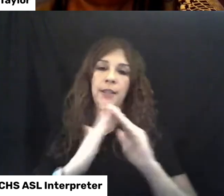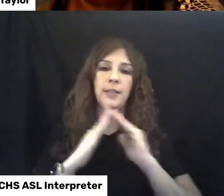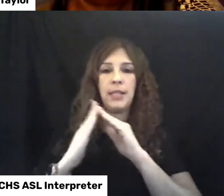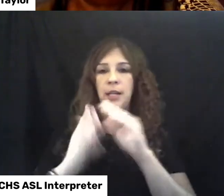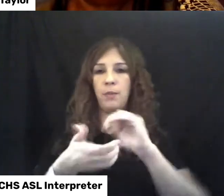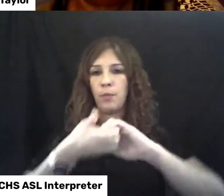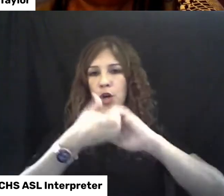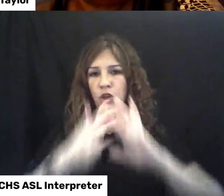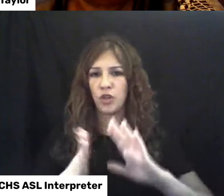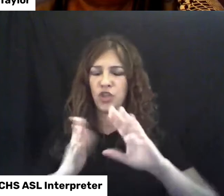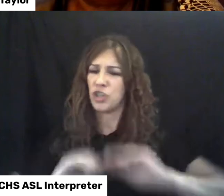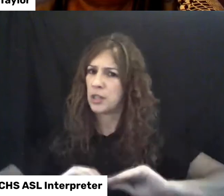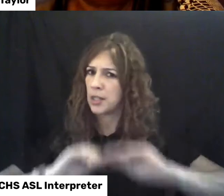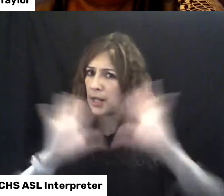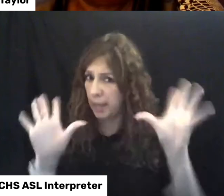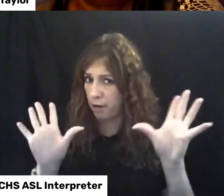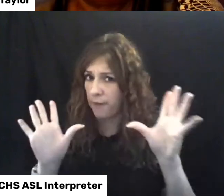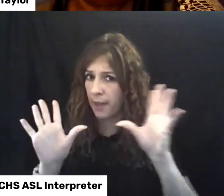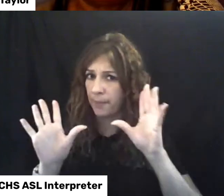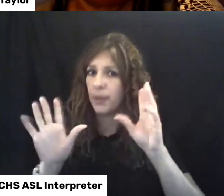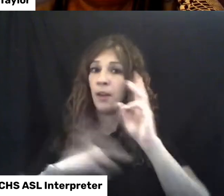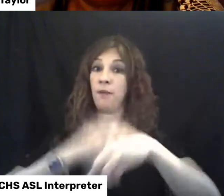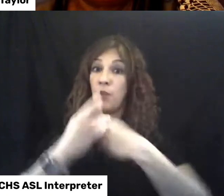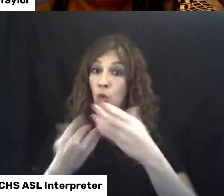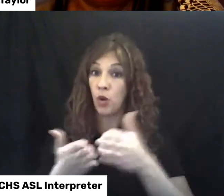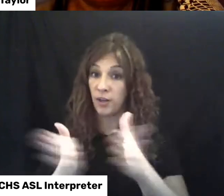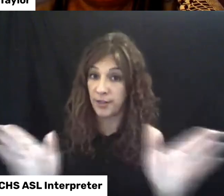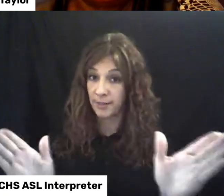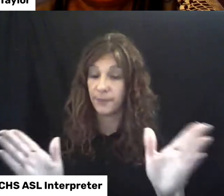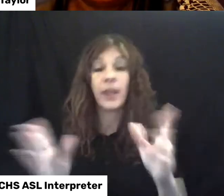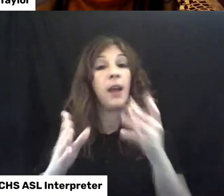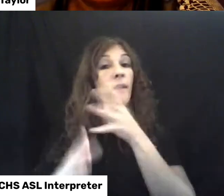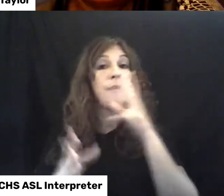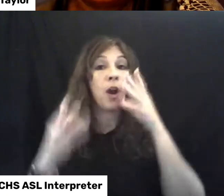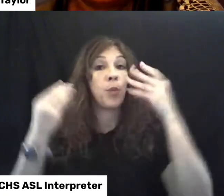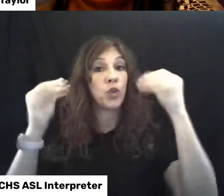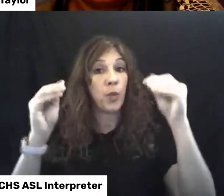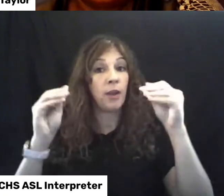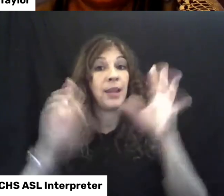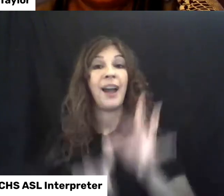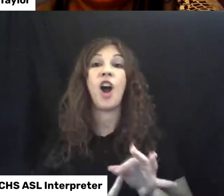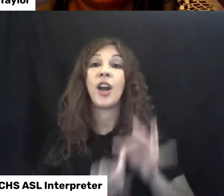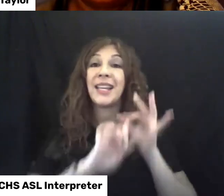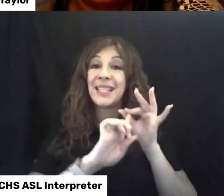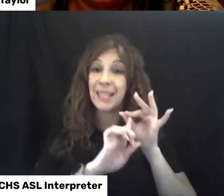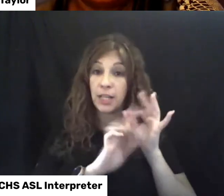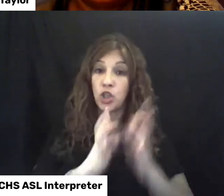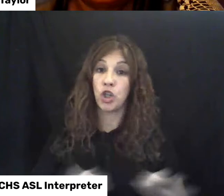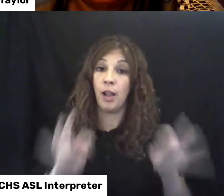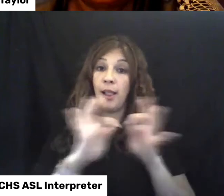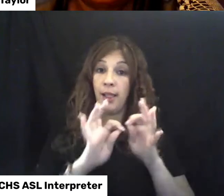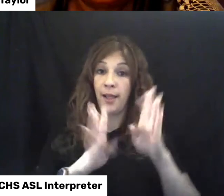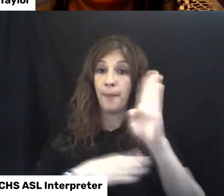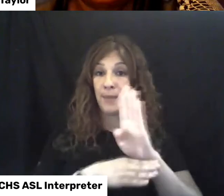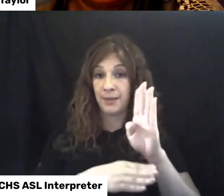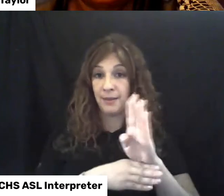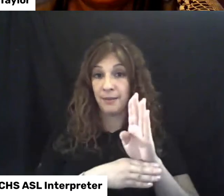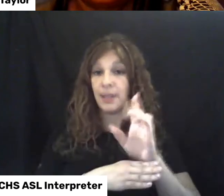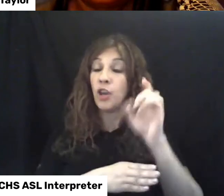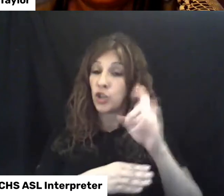large that farmers markets are essential businesses that should have priority in a